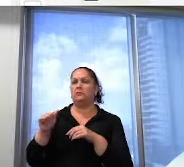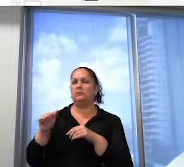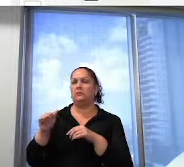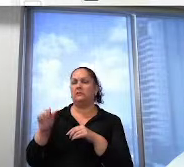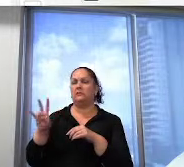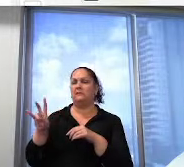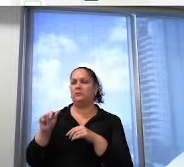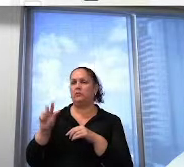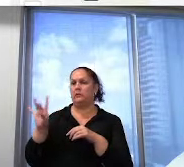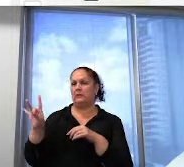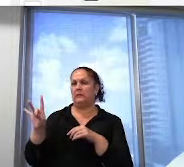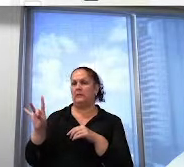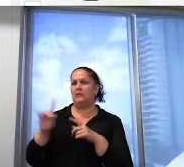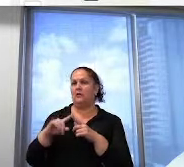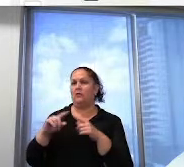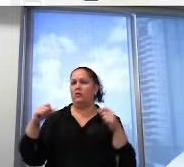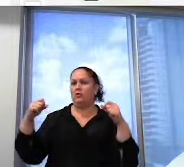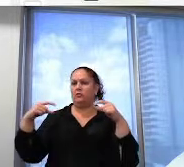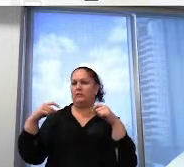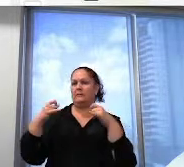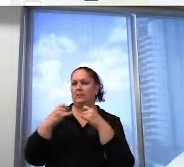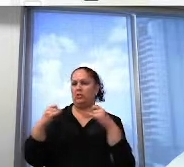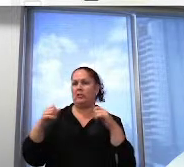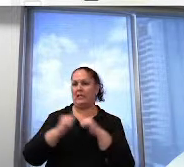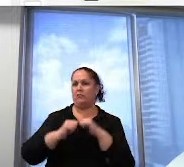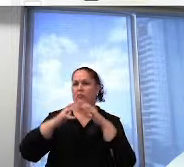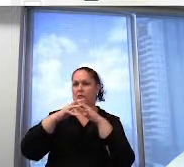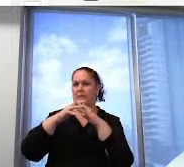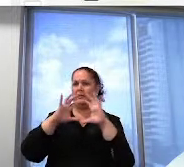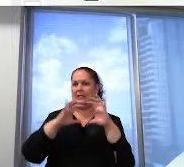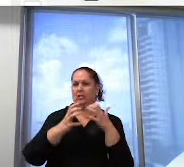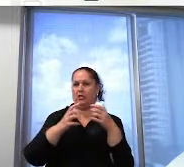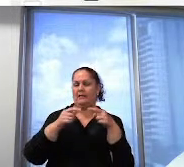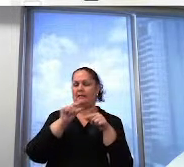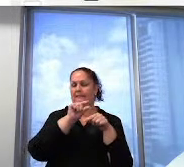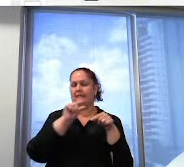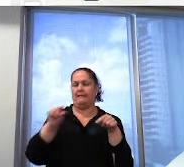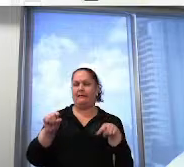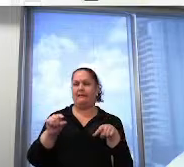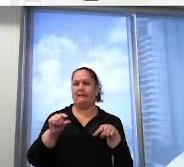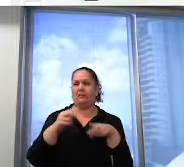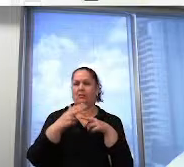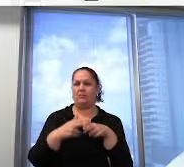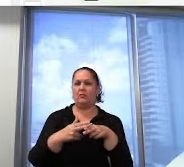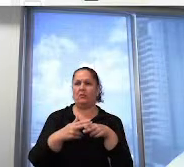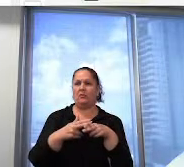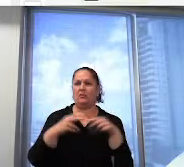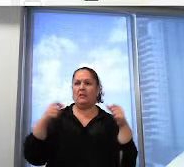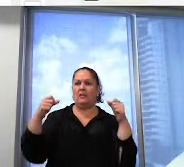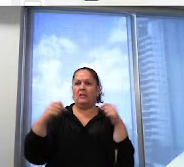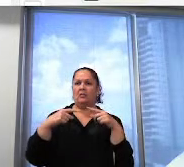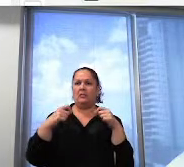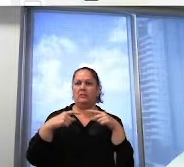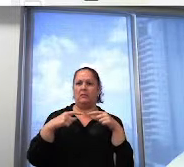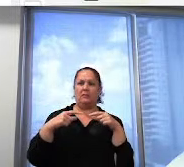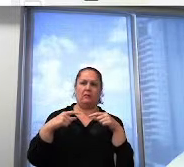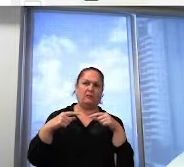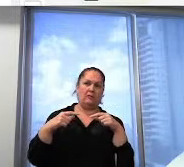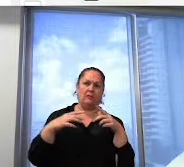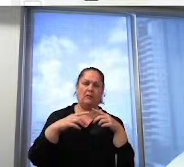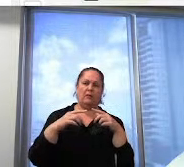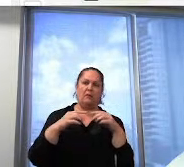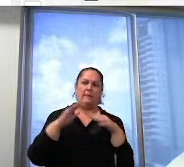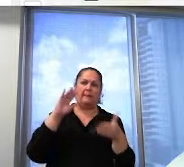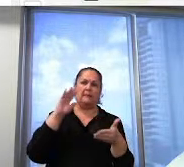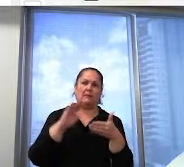and 27 and 28. But again, for the transmission line rebuild category, there's a line item called transmission